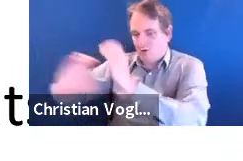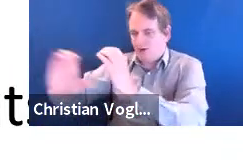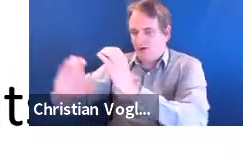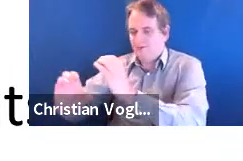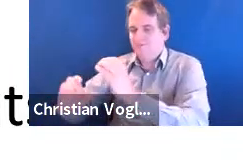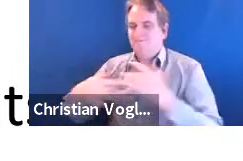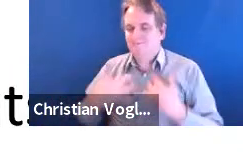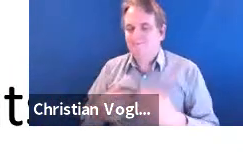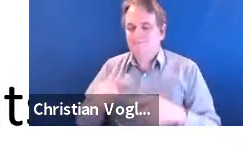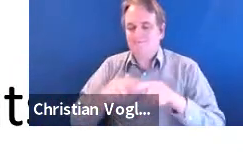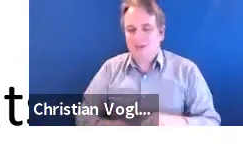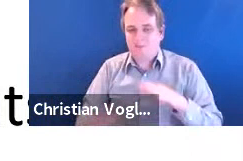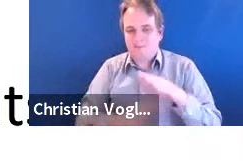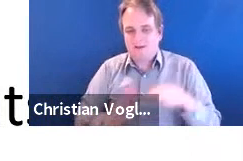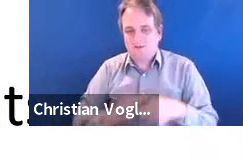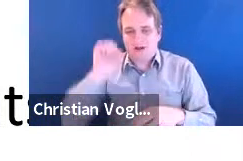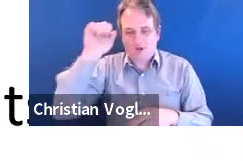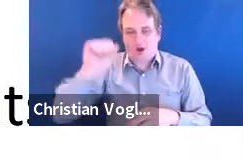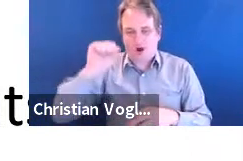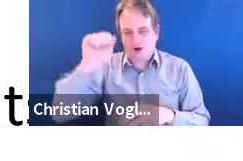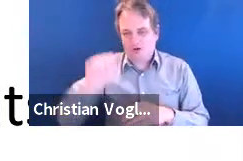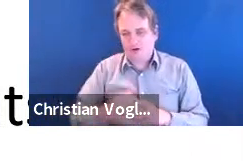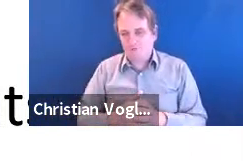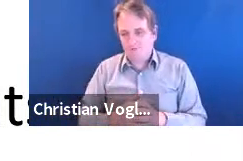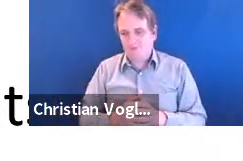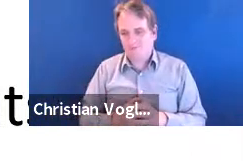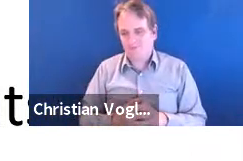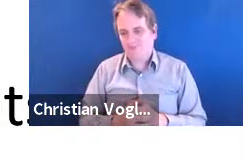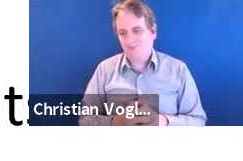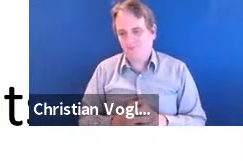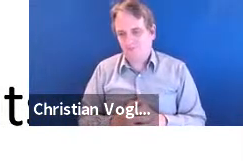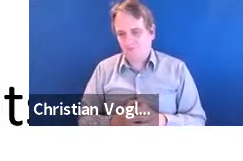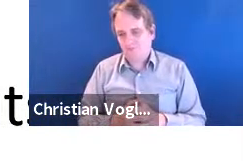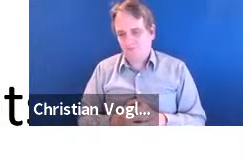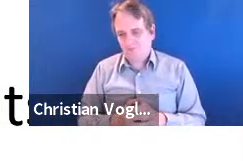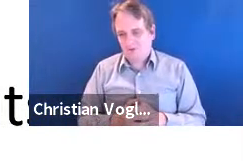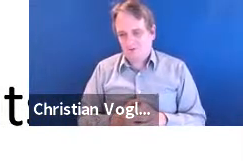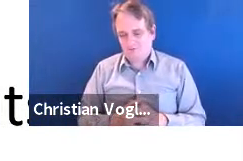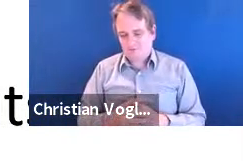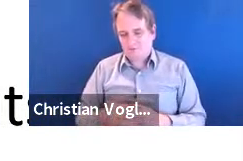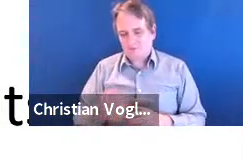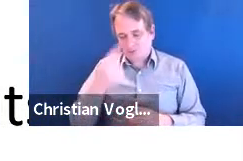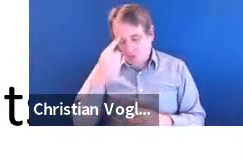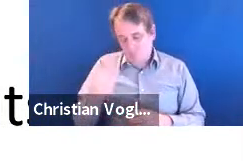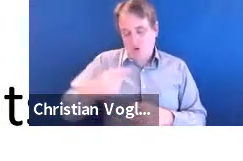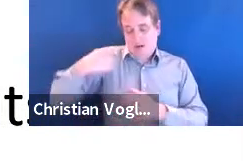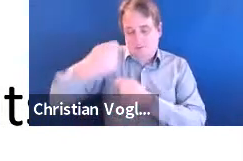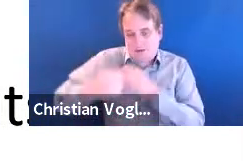Conversely, when you think about communication options outside the vehicle,